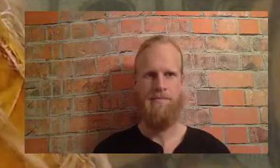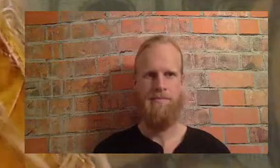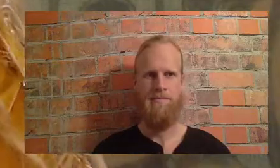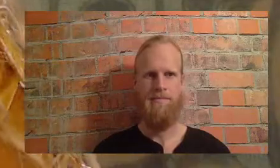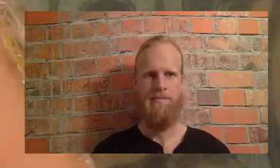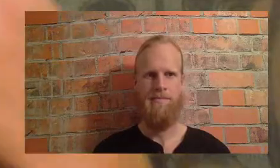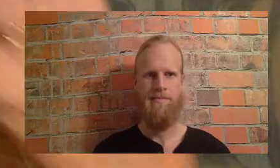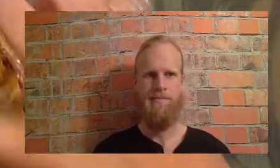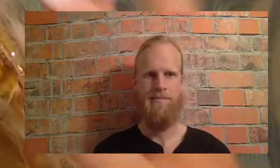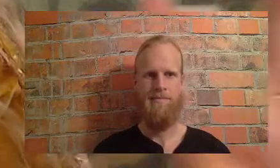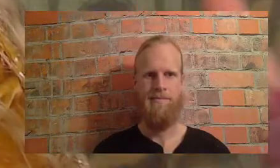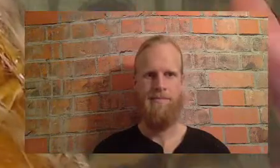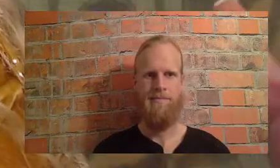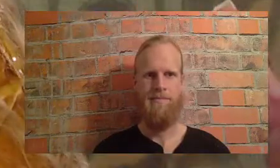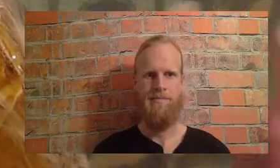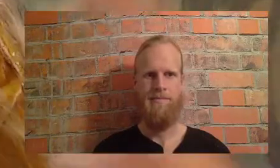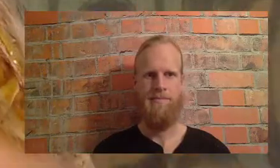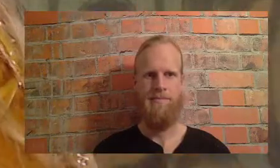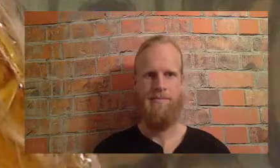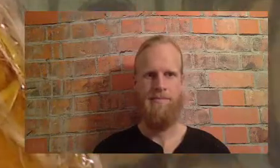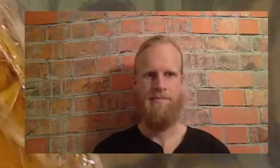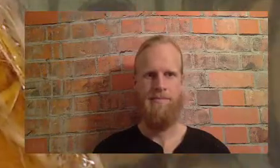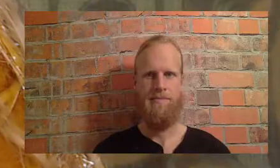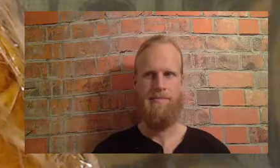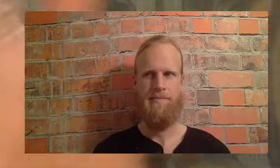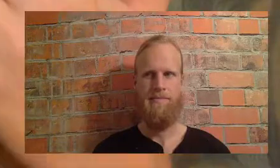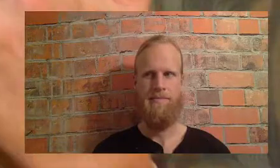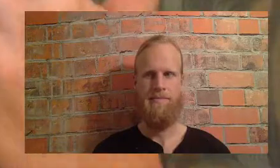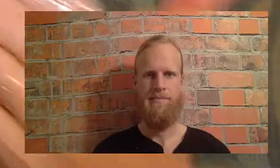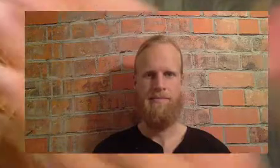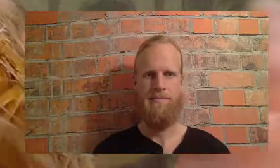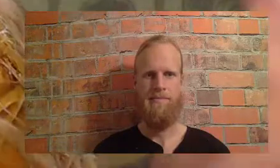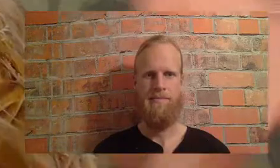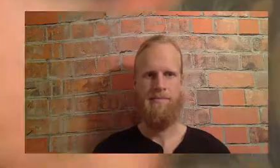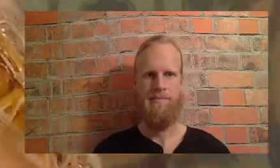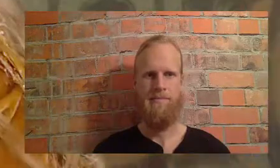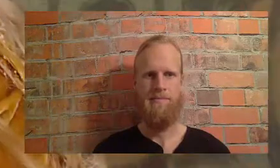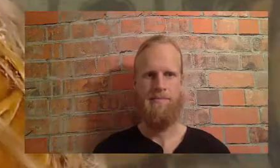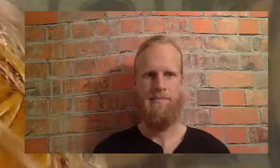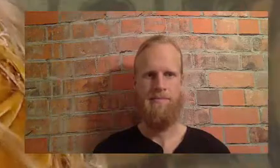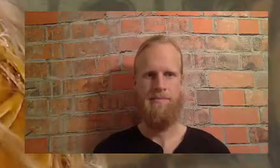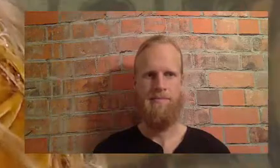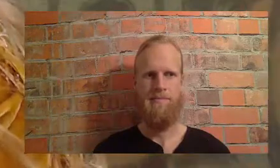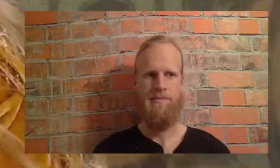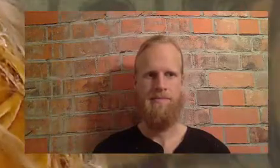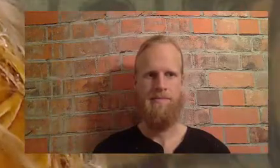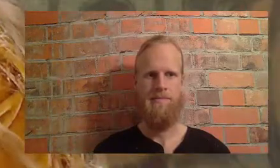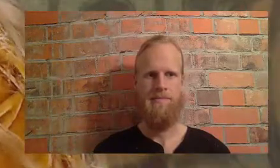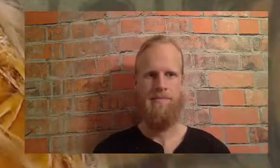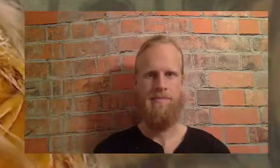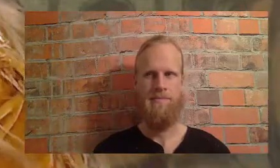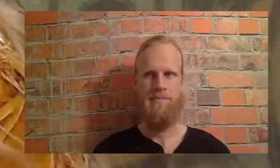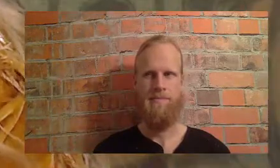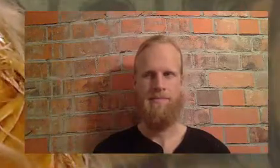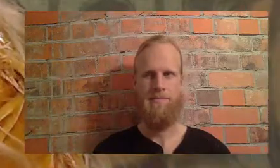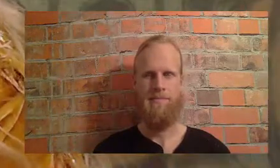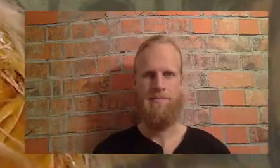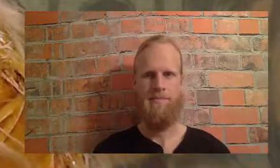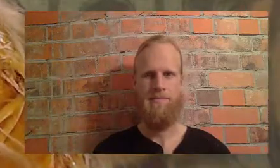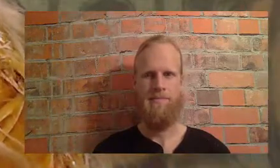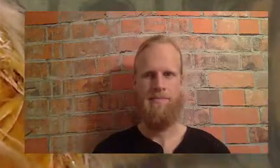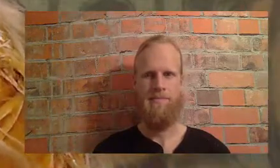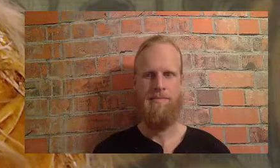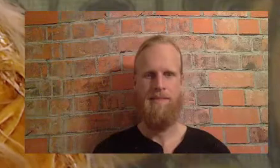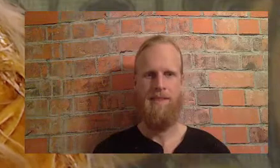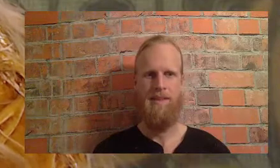your energy, hold your beautiful, calm, centered space, and take better care of yourself, which in turn helps